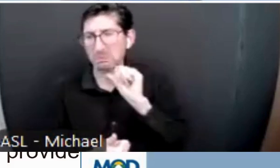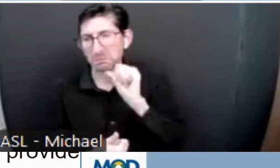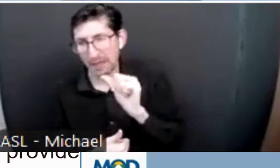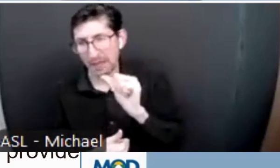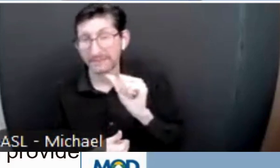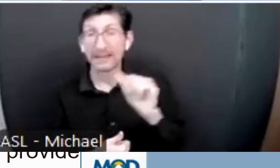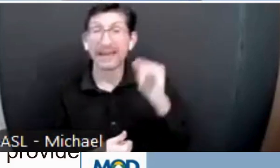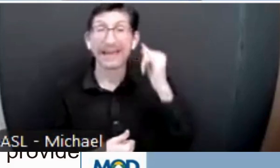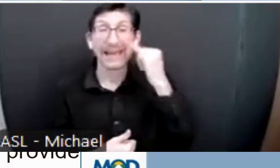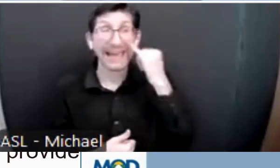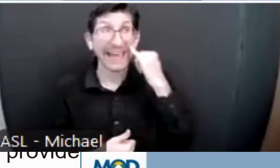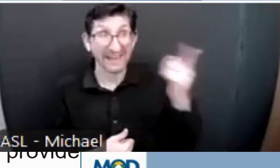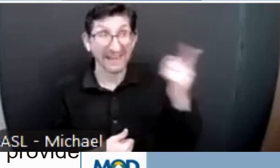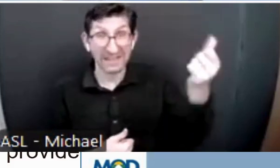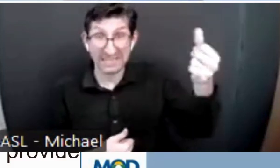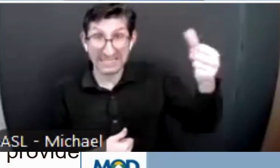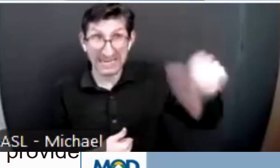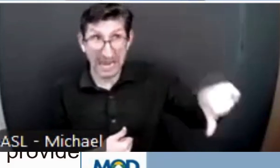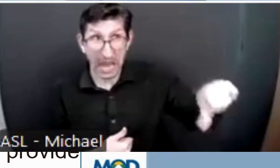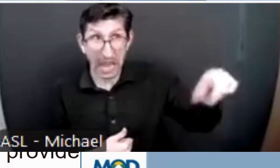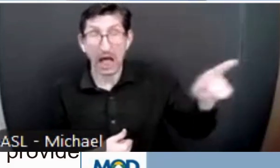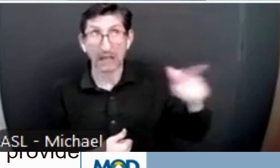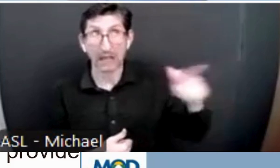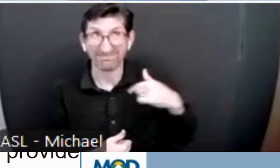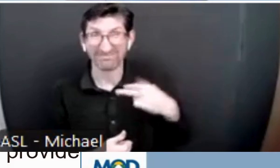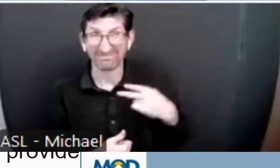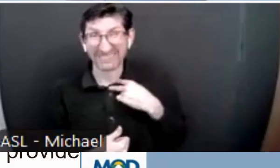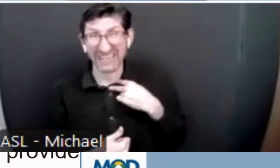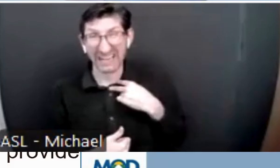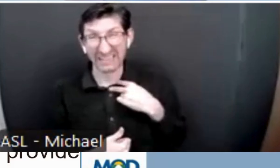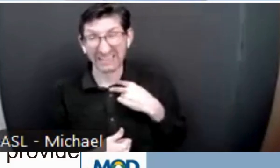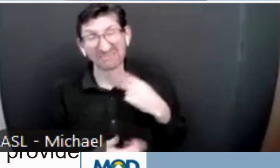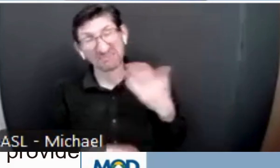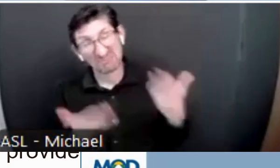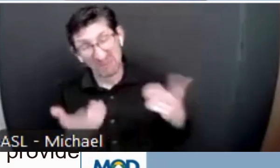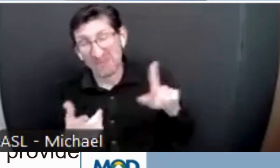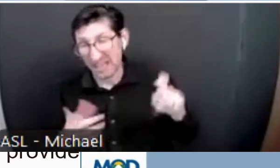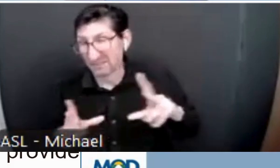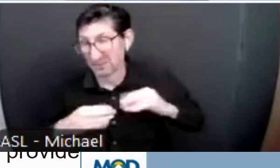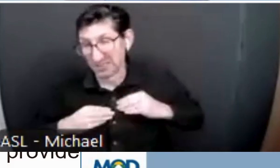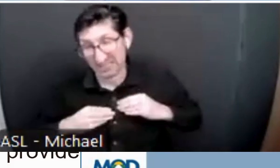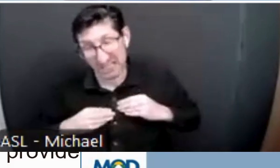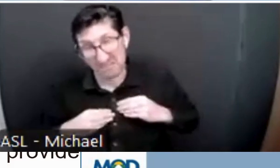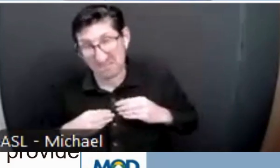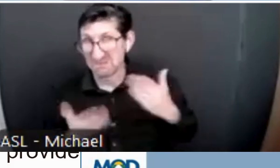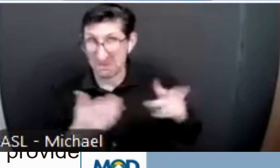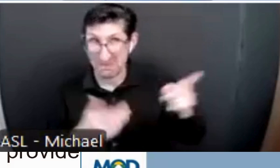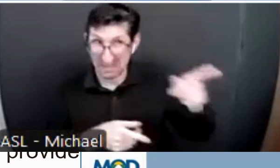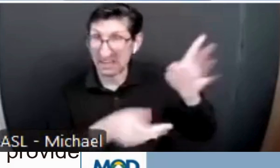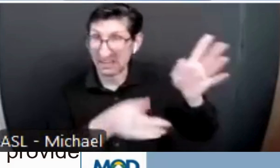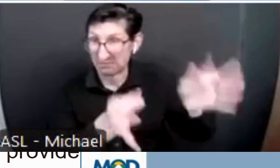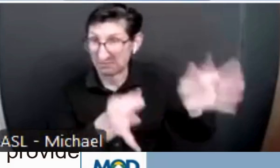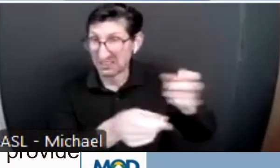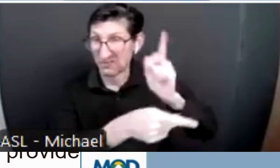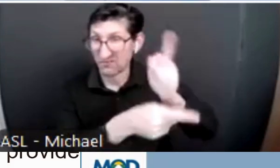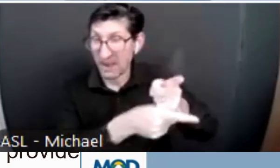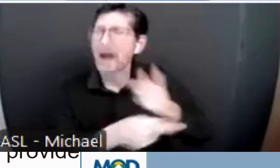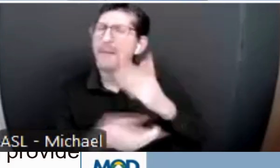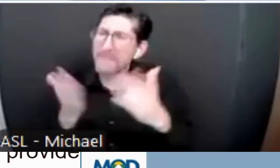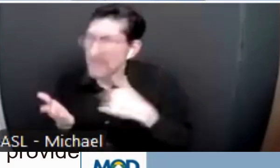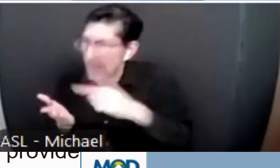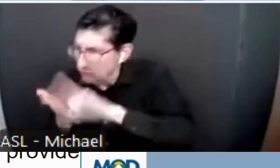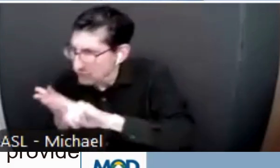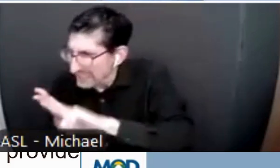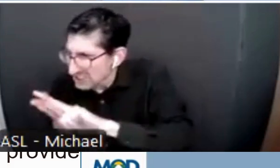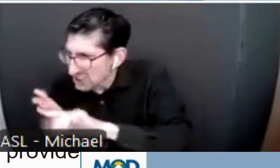can't be disputed, you would probably accept the decision and let it go. I mean, of course, you might need to do some research to figure it out,